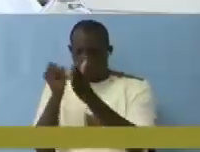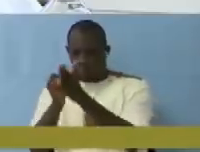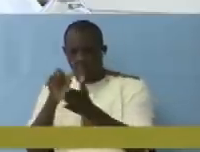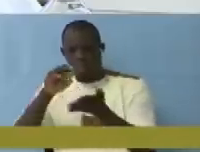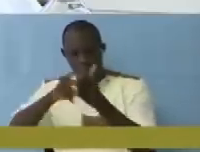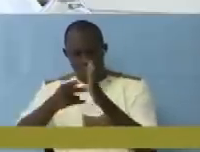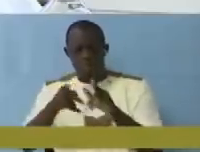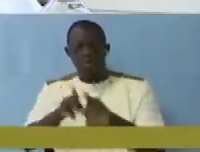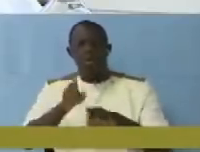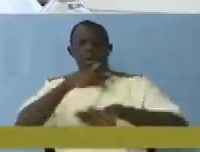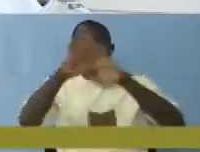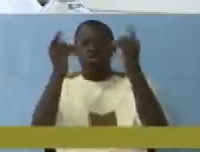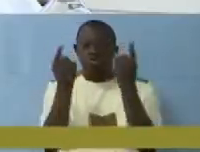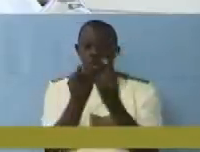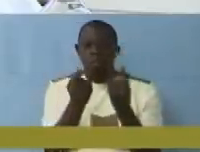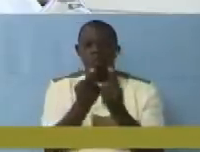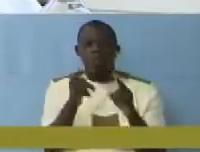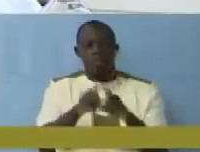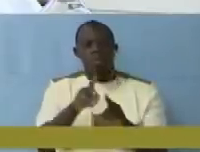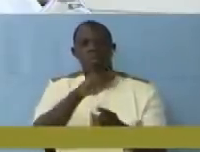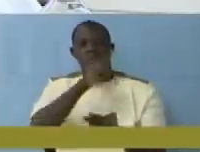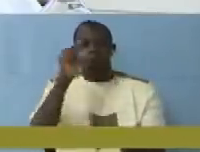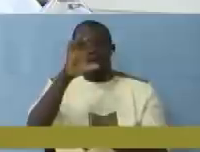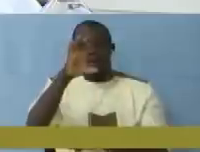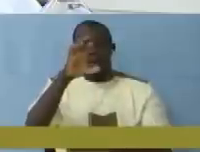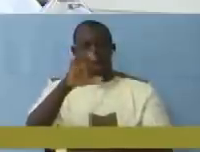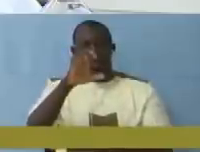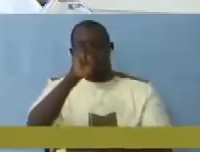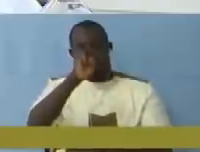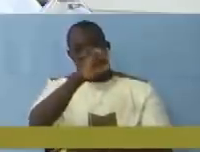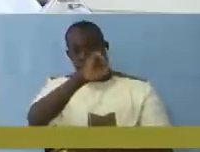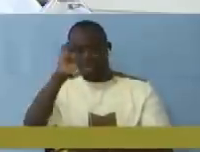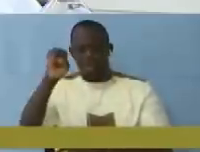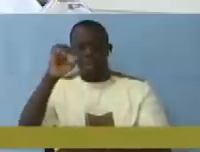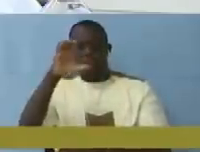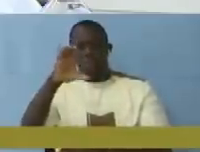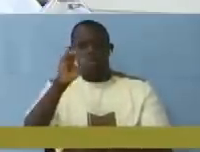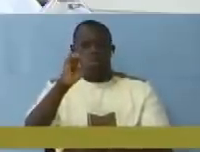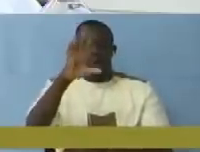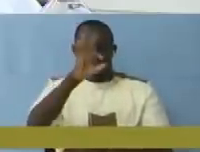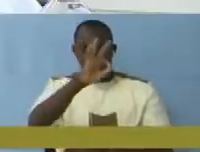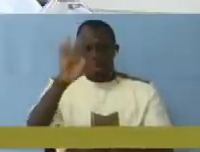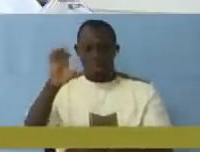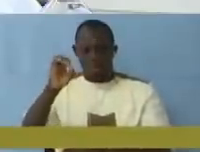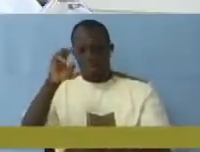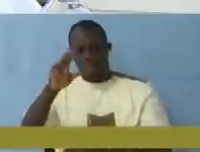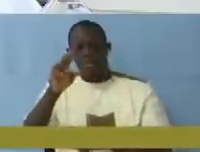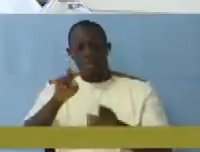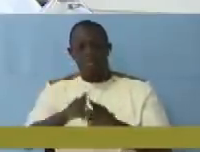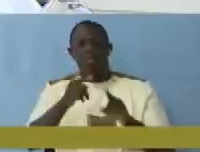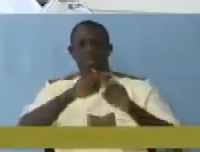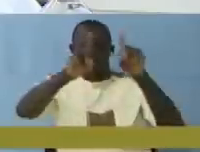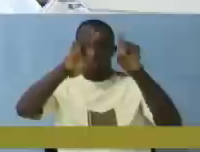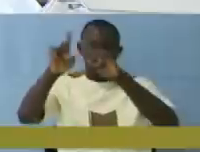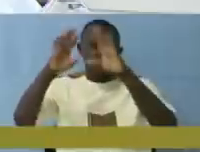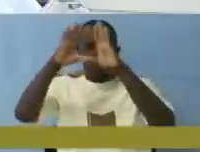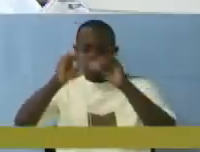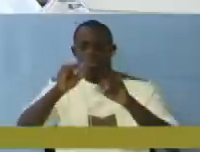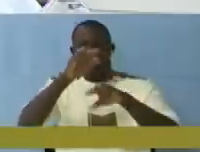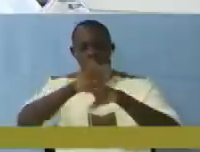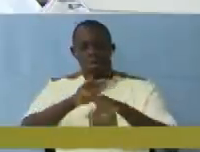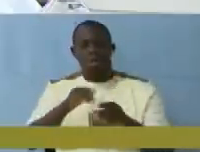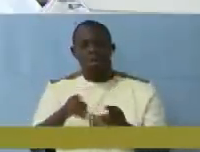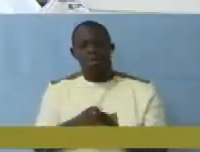issue. Investigation bunda ko me yalon ko ya yele je pour ko kul kisi bunda me yalon ko asilata bunda do lel kan.